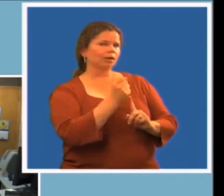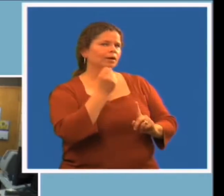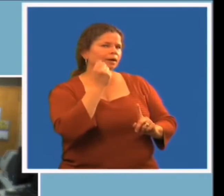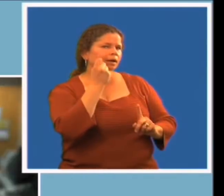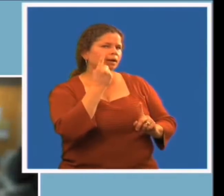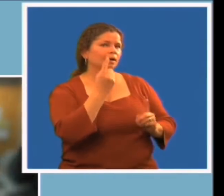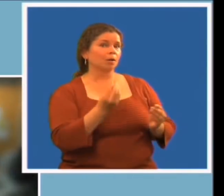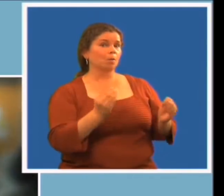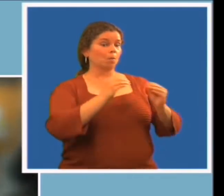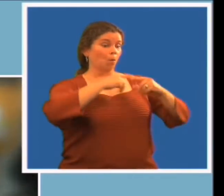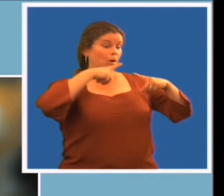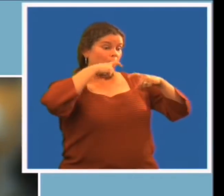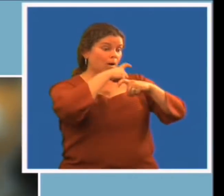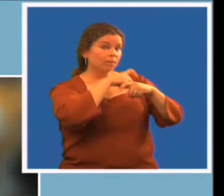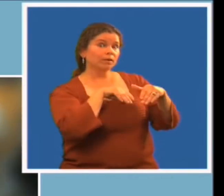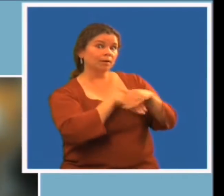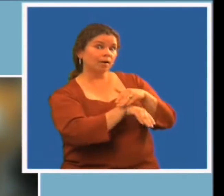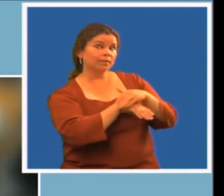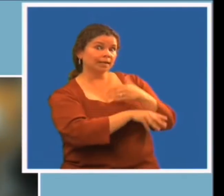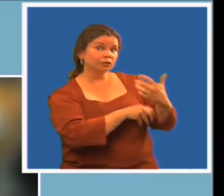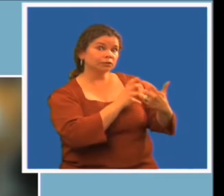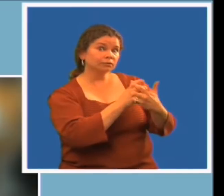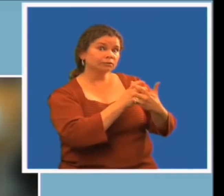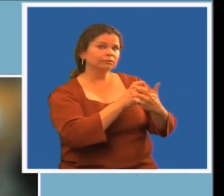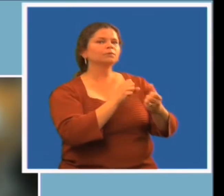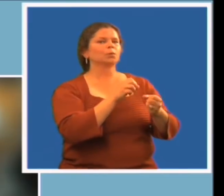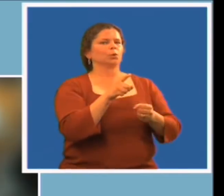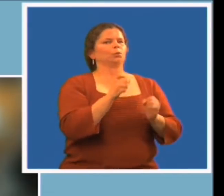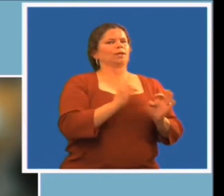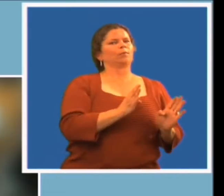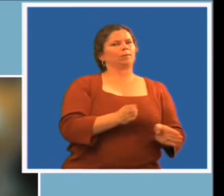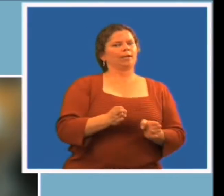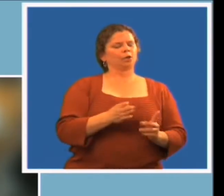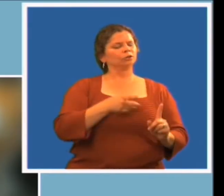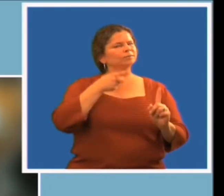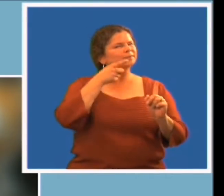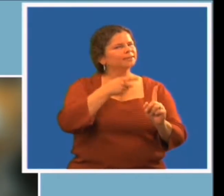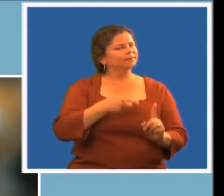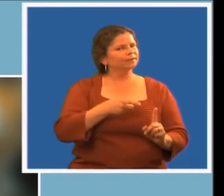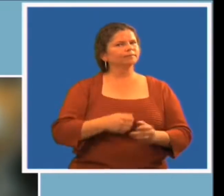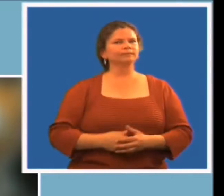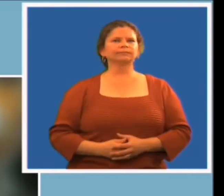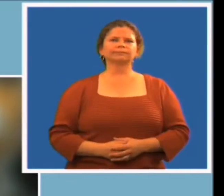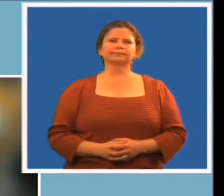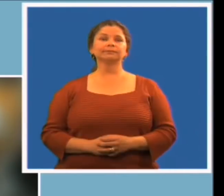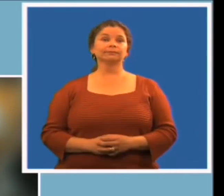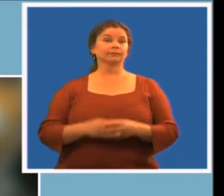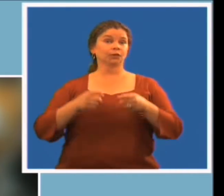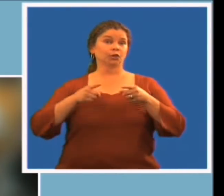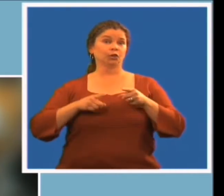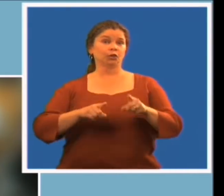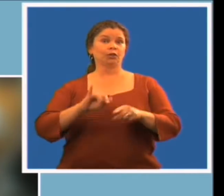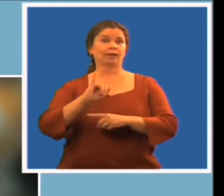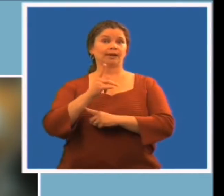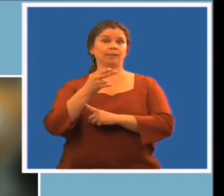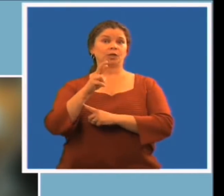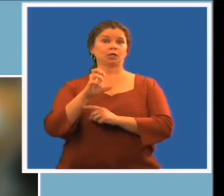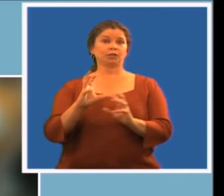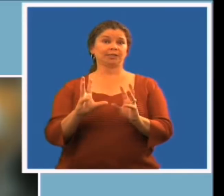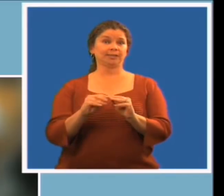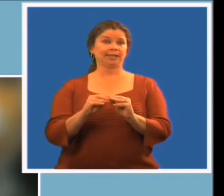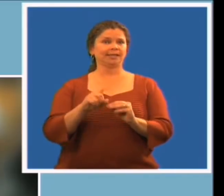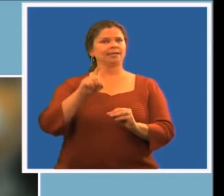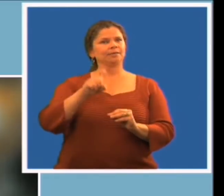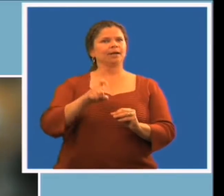In an IPRC meeting, a notice must go home in advance advising the parent of the meeting. Forms should be adapted to include